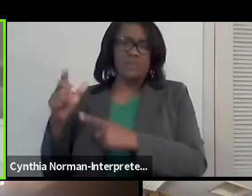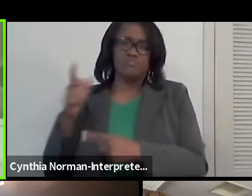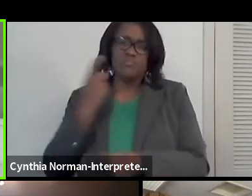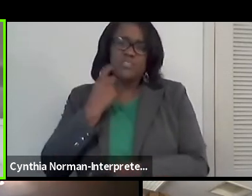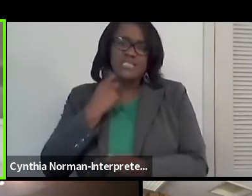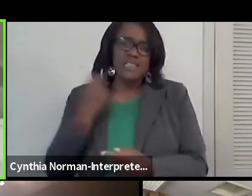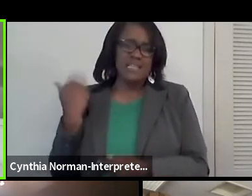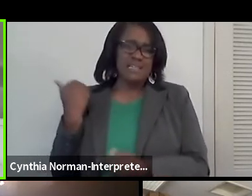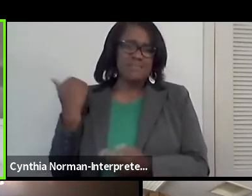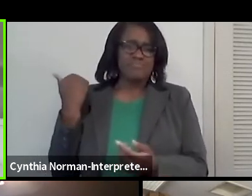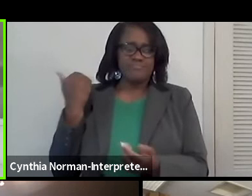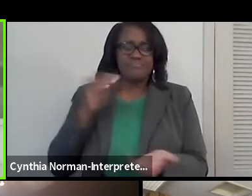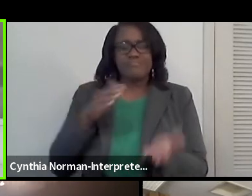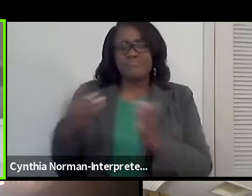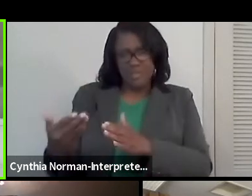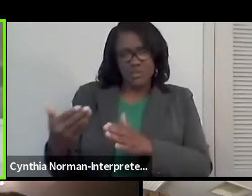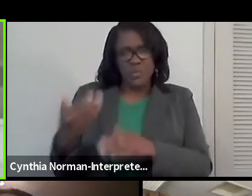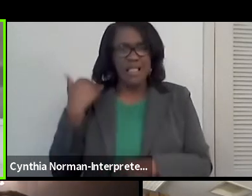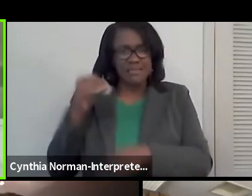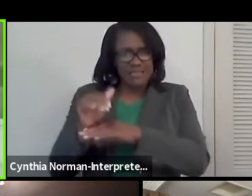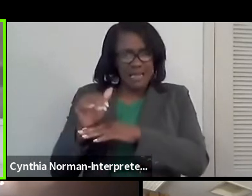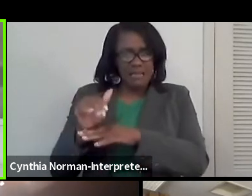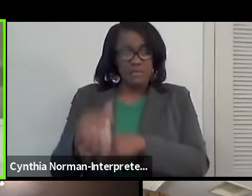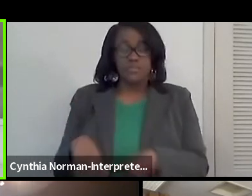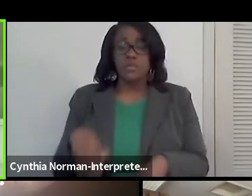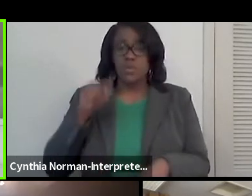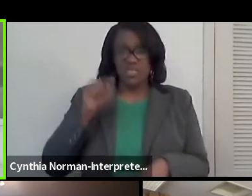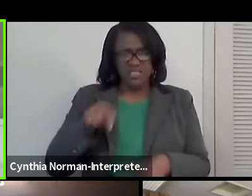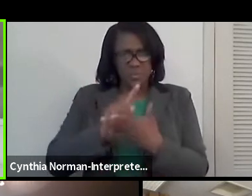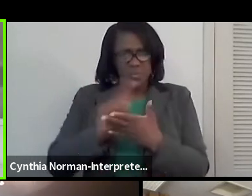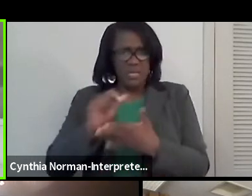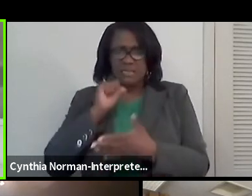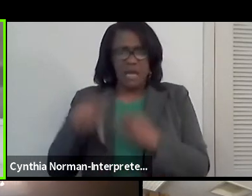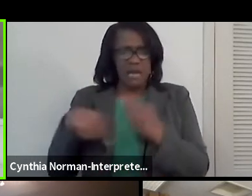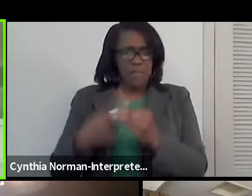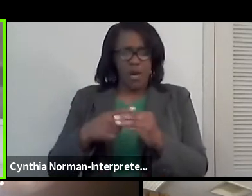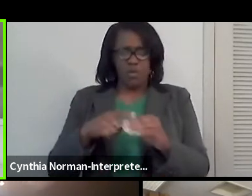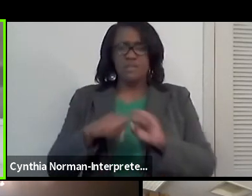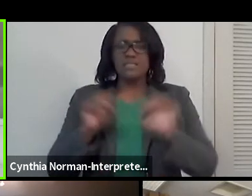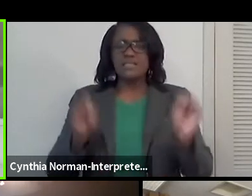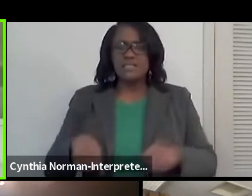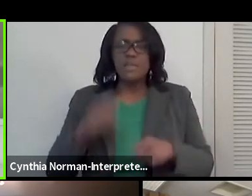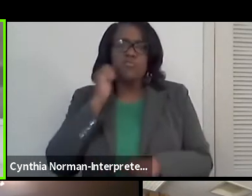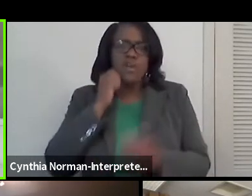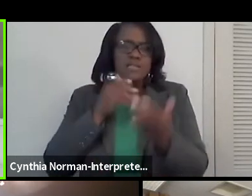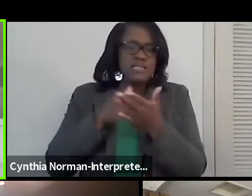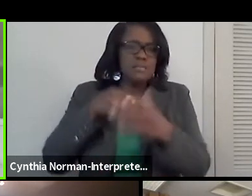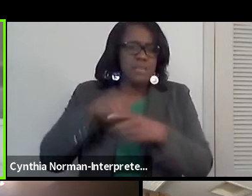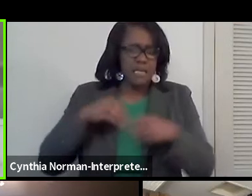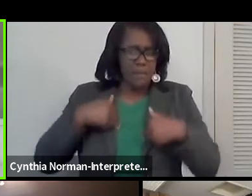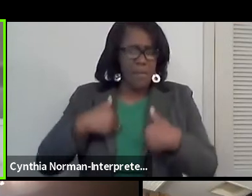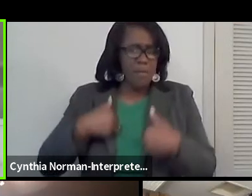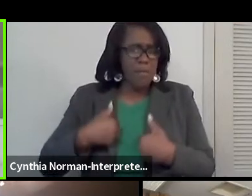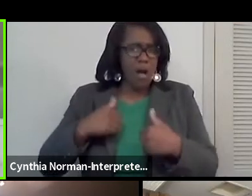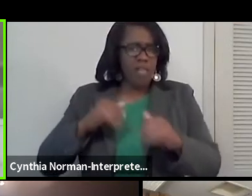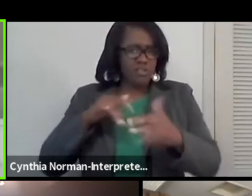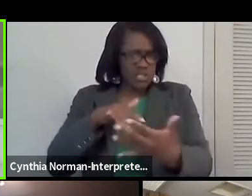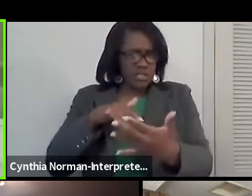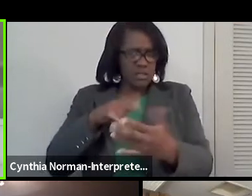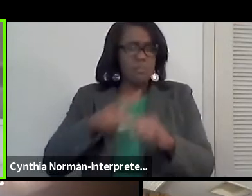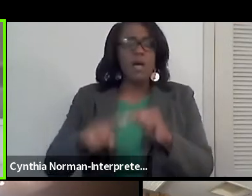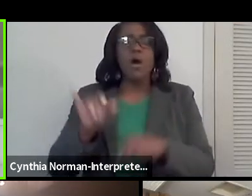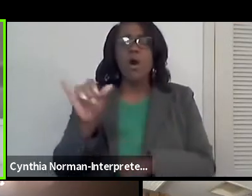me, Black Mammalogist Week is not only about addressing systemic racism in mammalogy and other scholarship. It's also